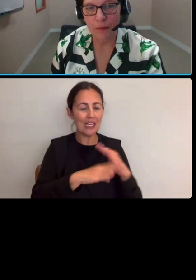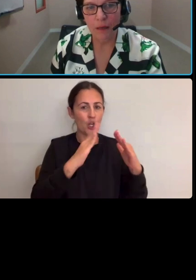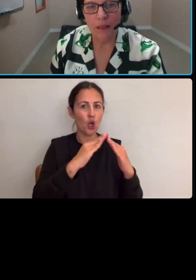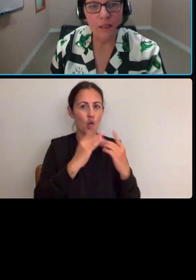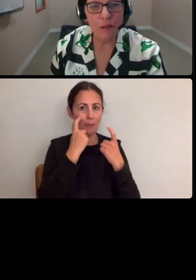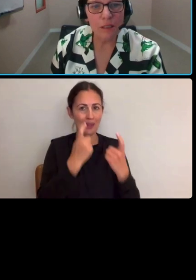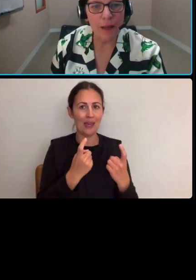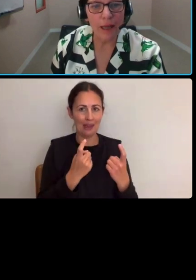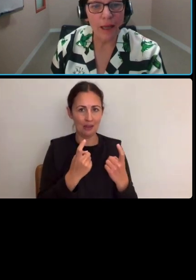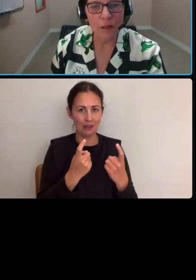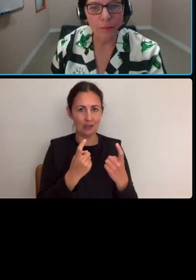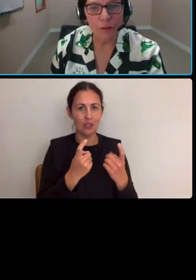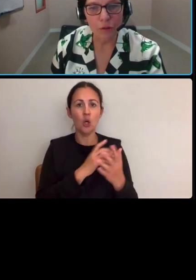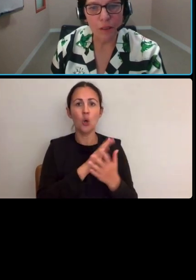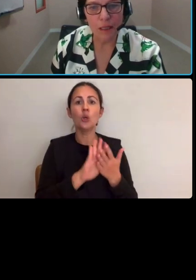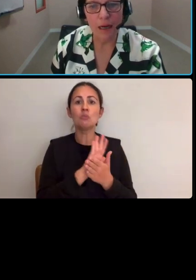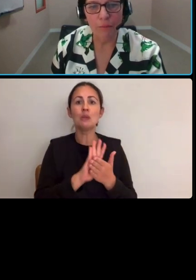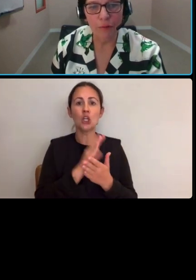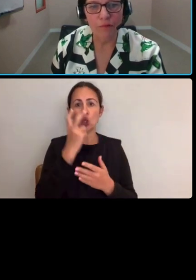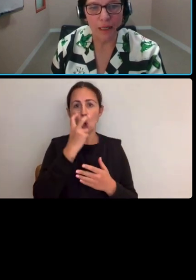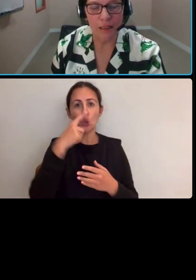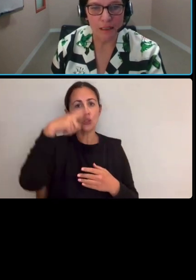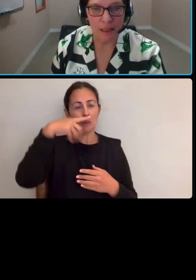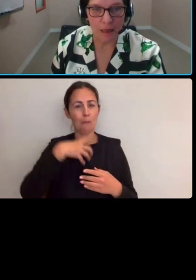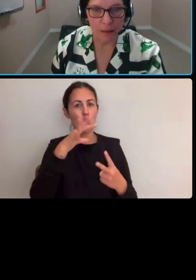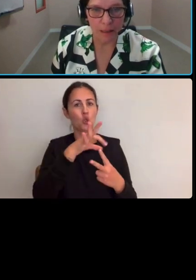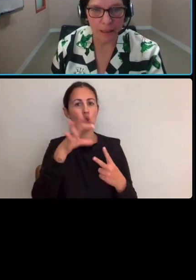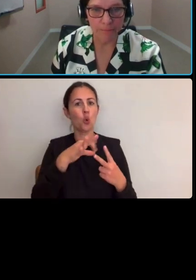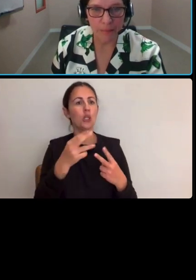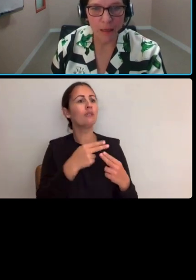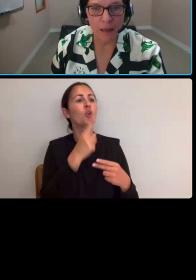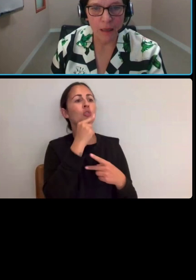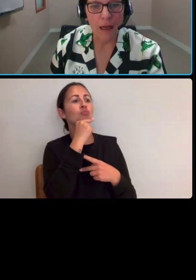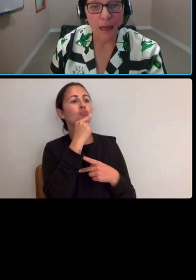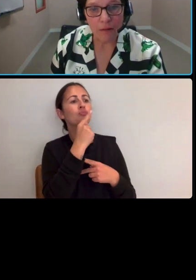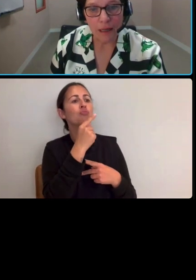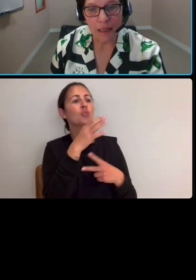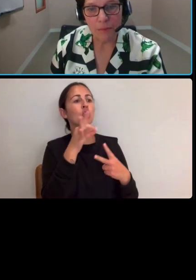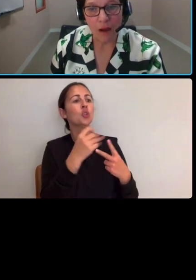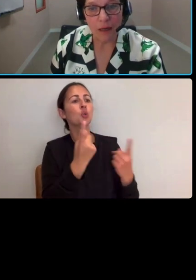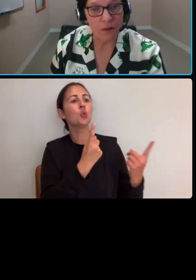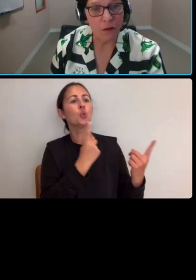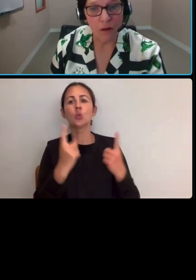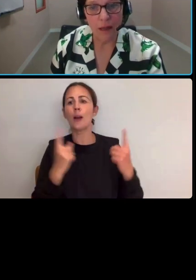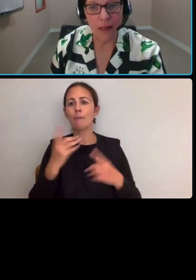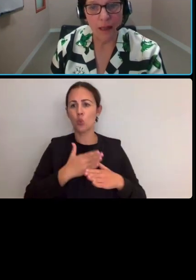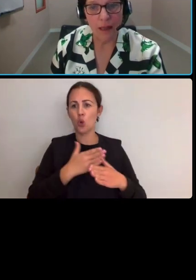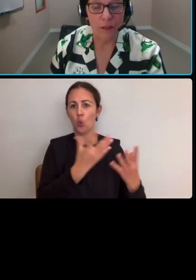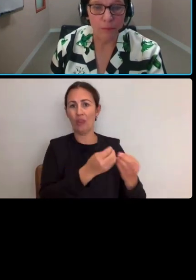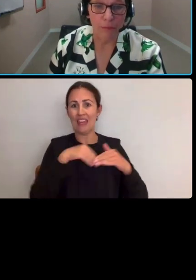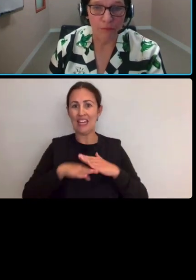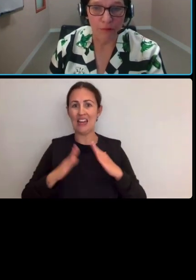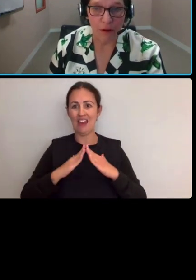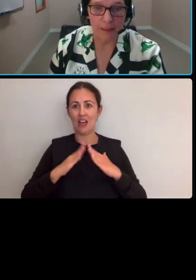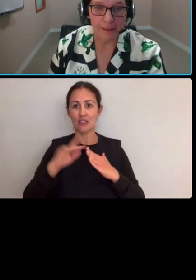services. This will expand older people's choice and improve sector sustainability. Currently, these providers are not